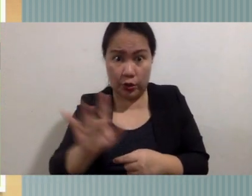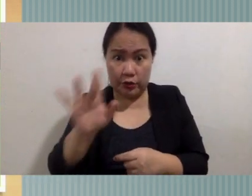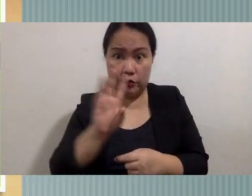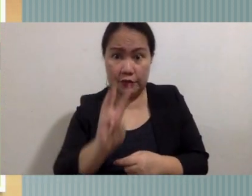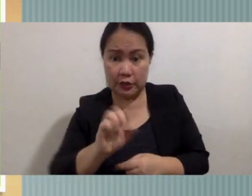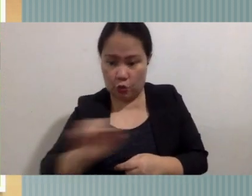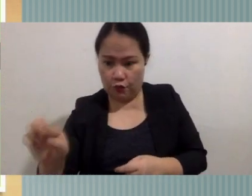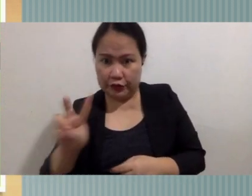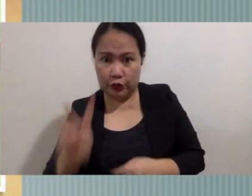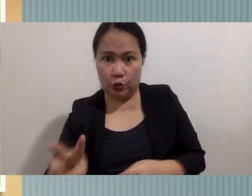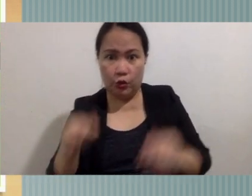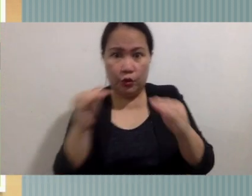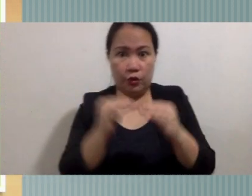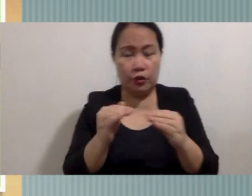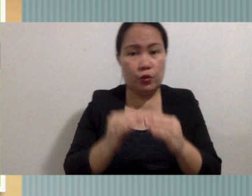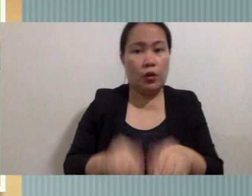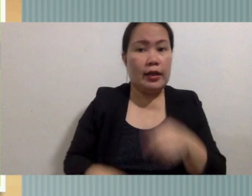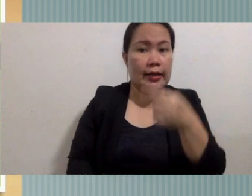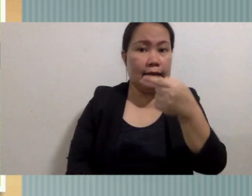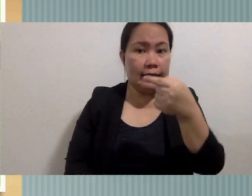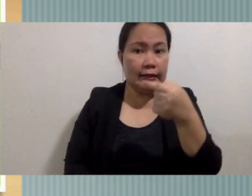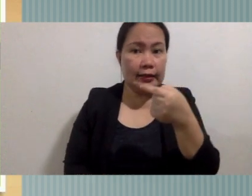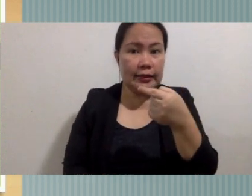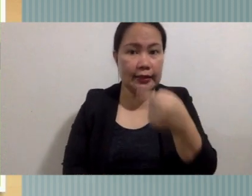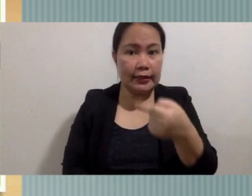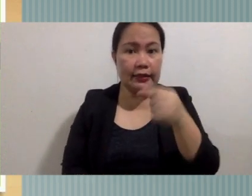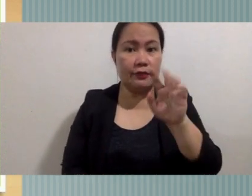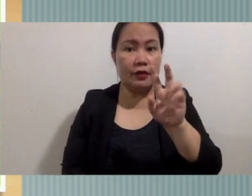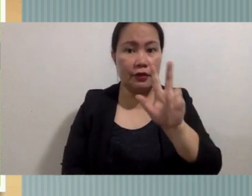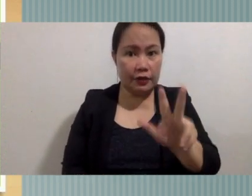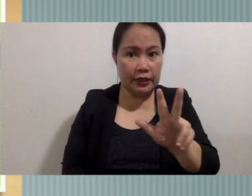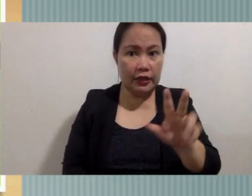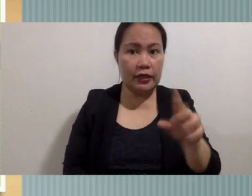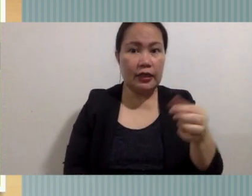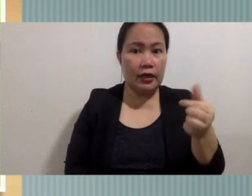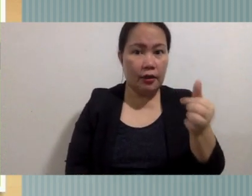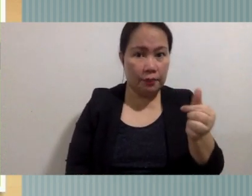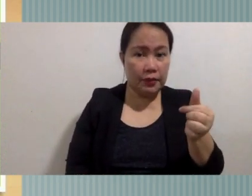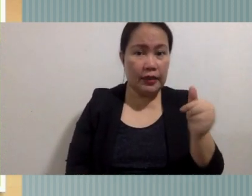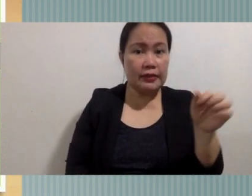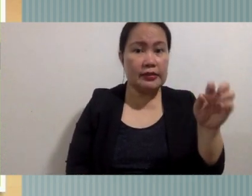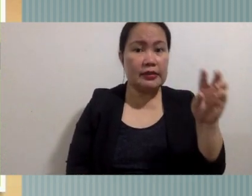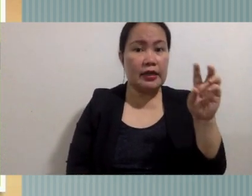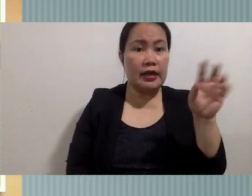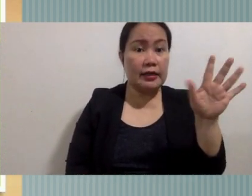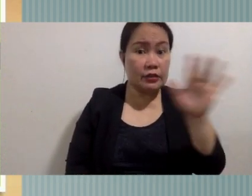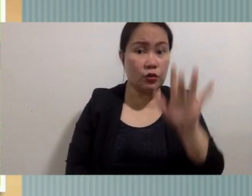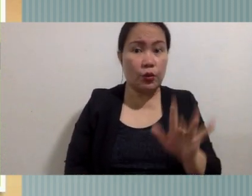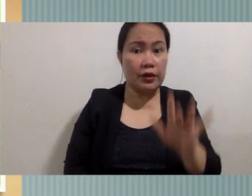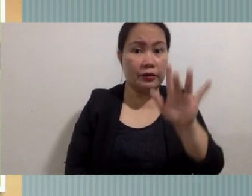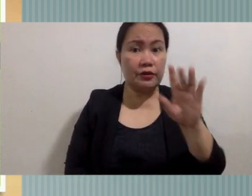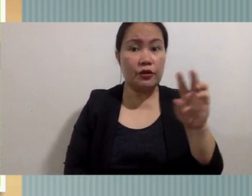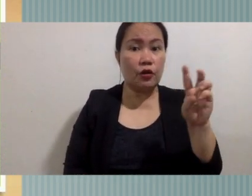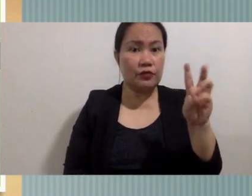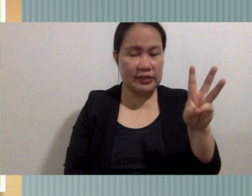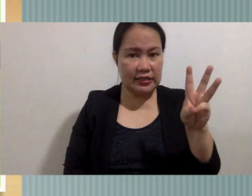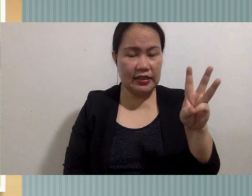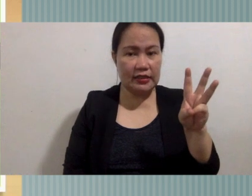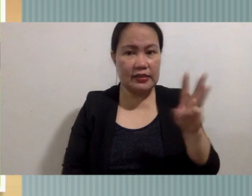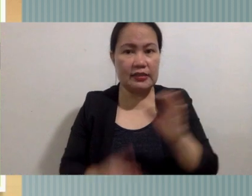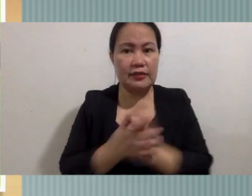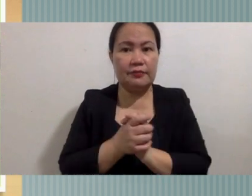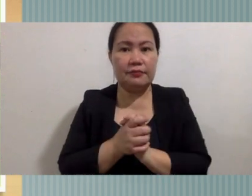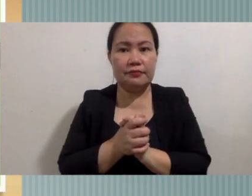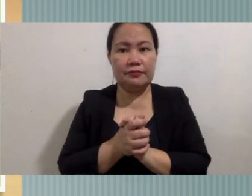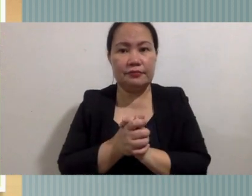negative 6 plus 2 square root of 6 all over 2. We will have negative 3 plus square